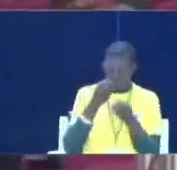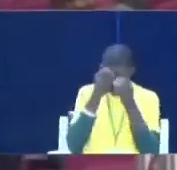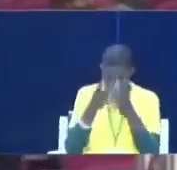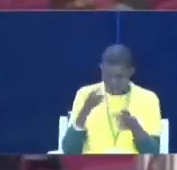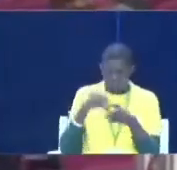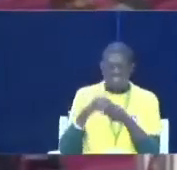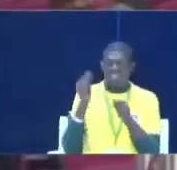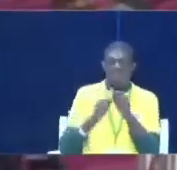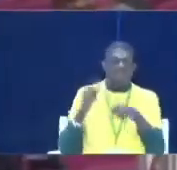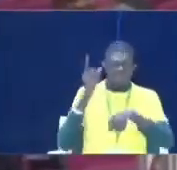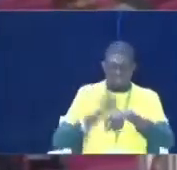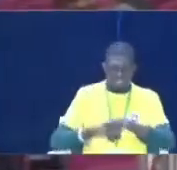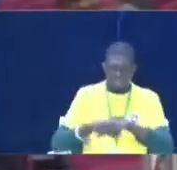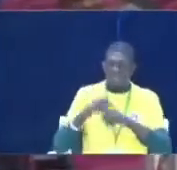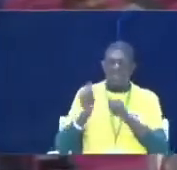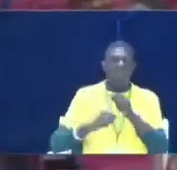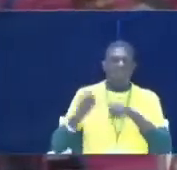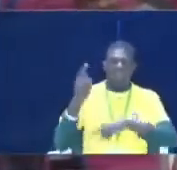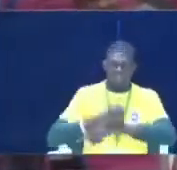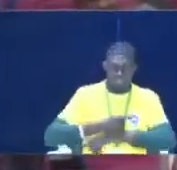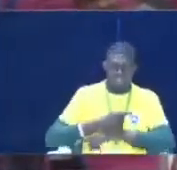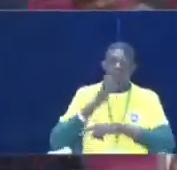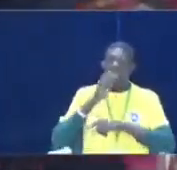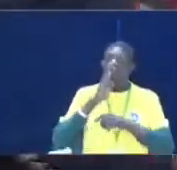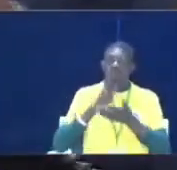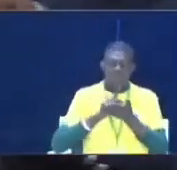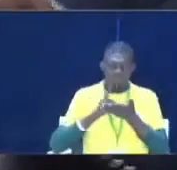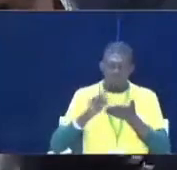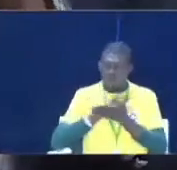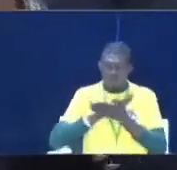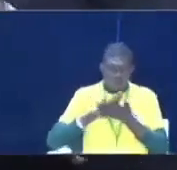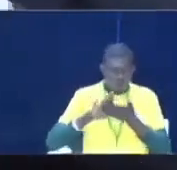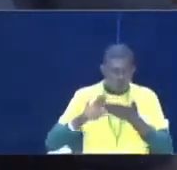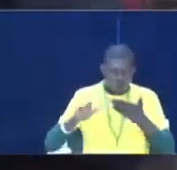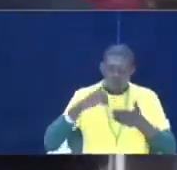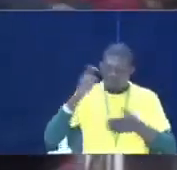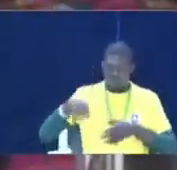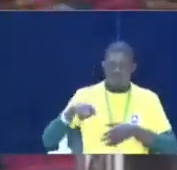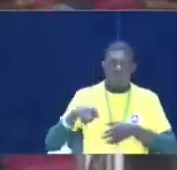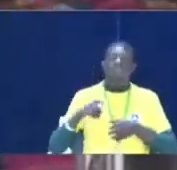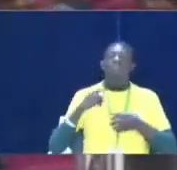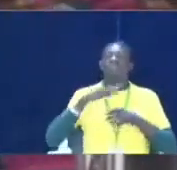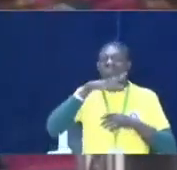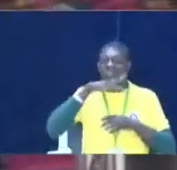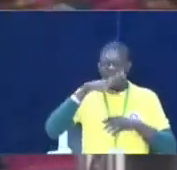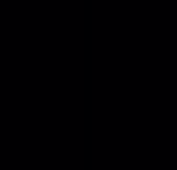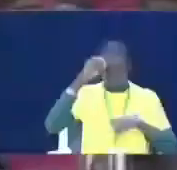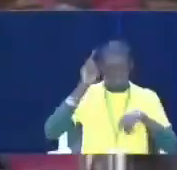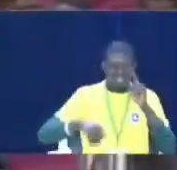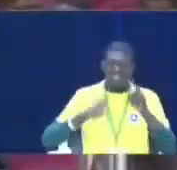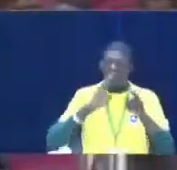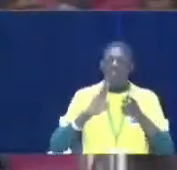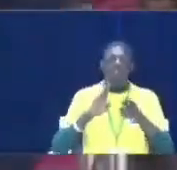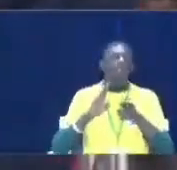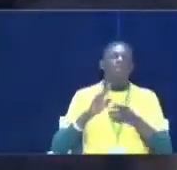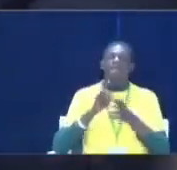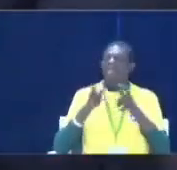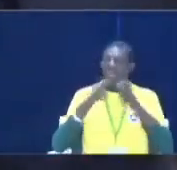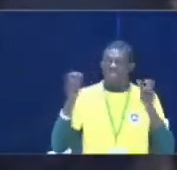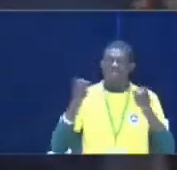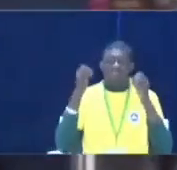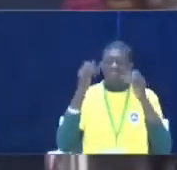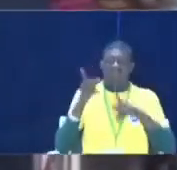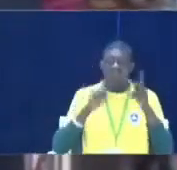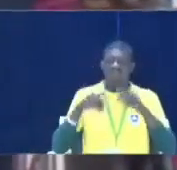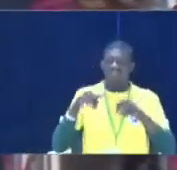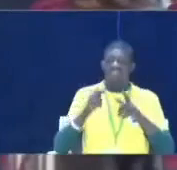precepts. Number two, you must be pure. Because a dirty man cannot enlarge. Many persons are